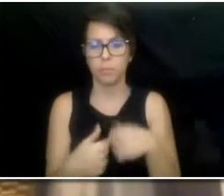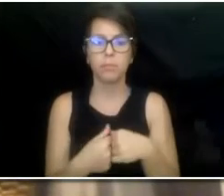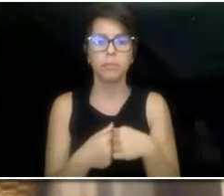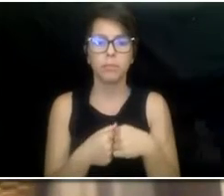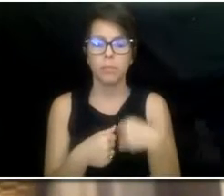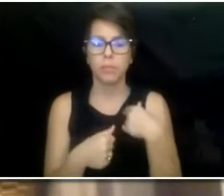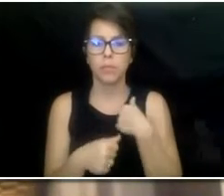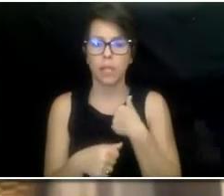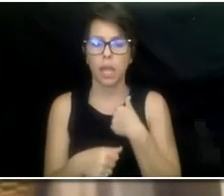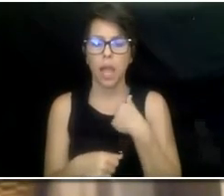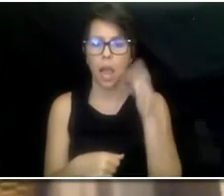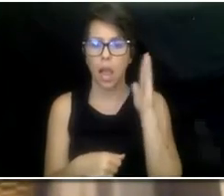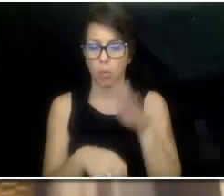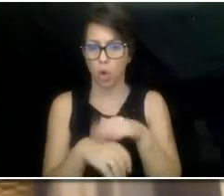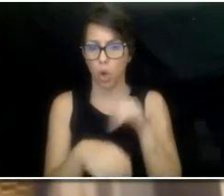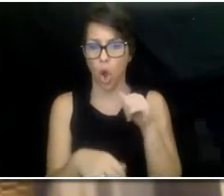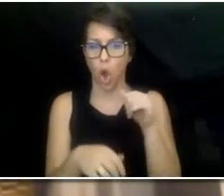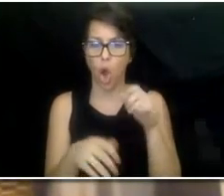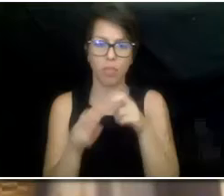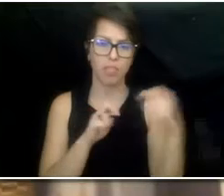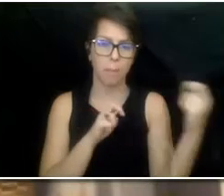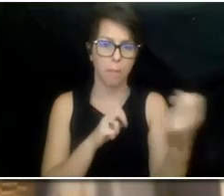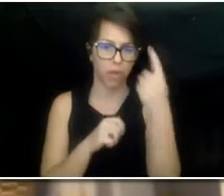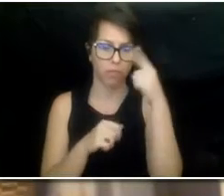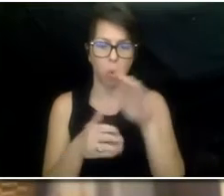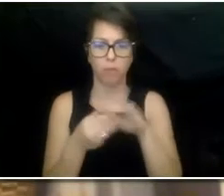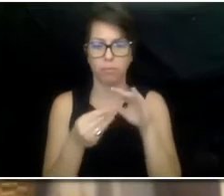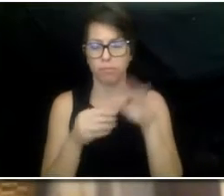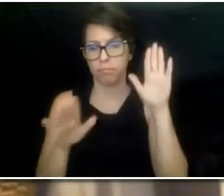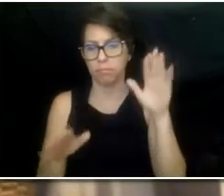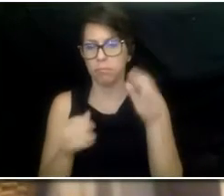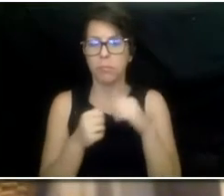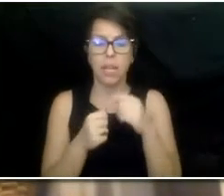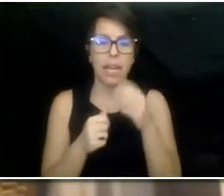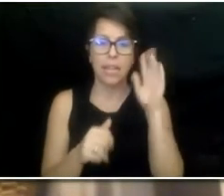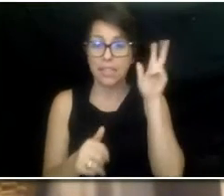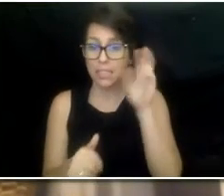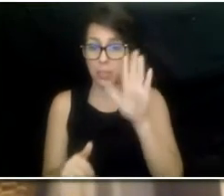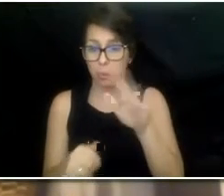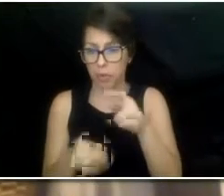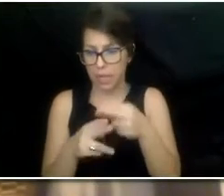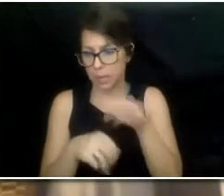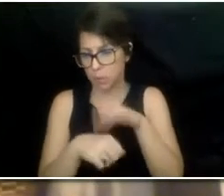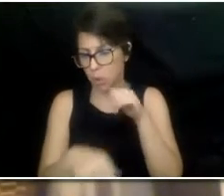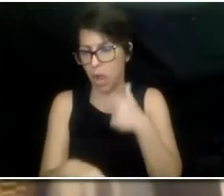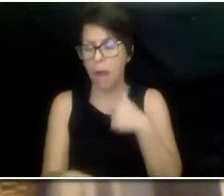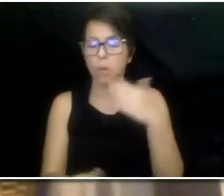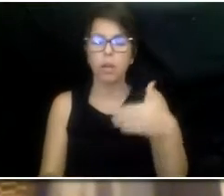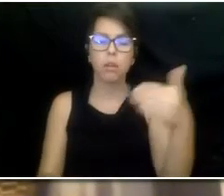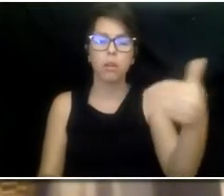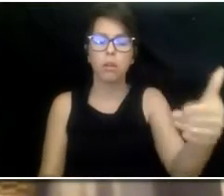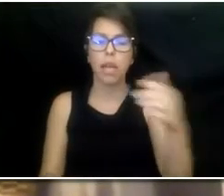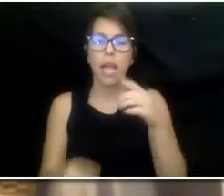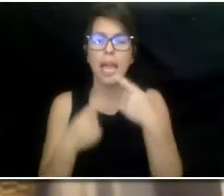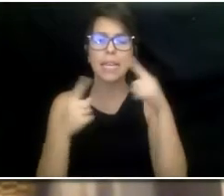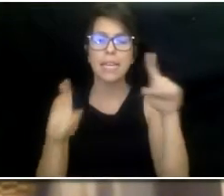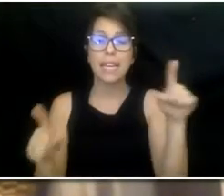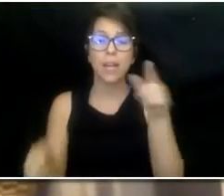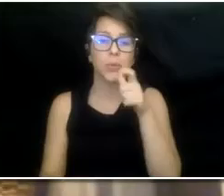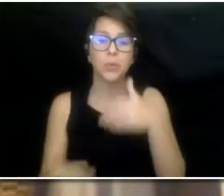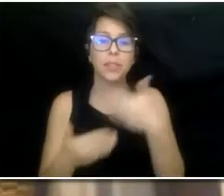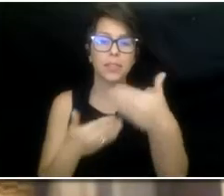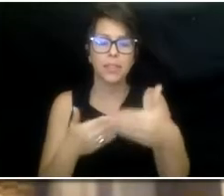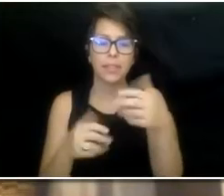the first panelists will be commissioner Cecil Noel and Deputy Commissioner and general councel Elizabeth